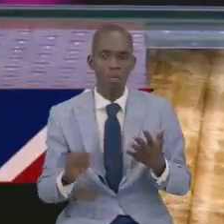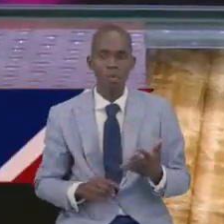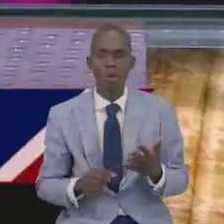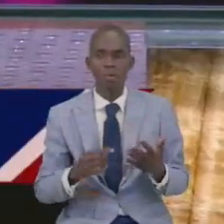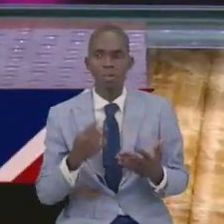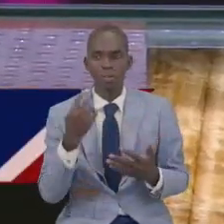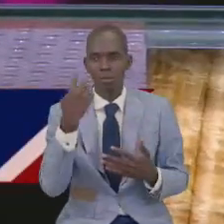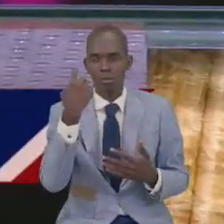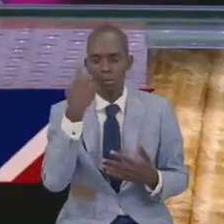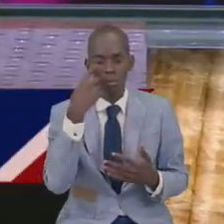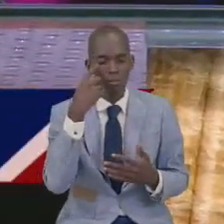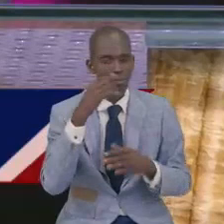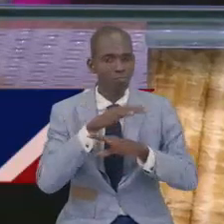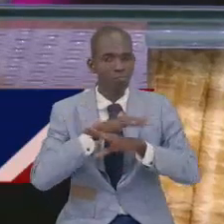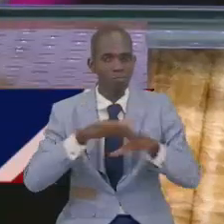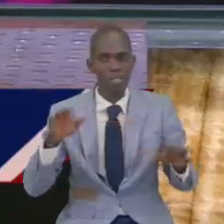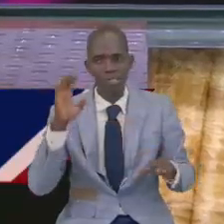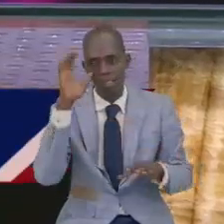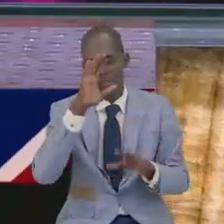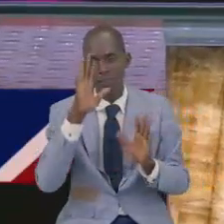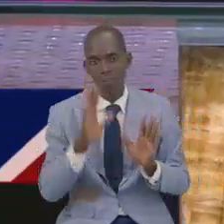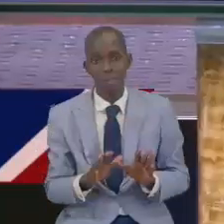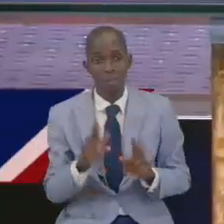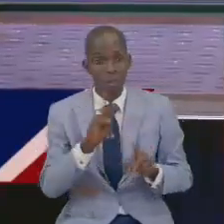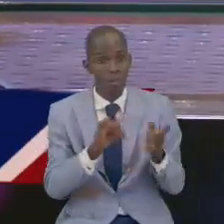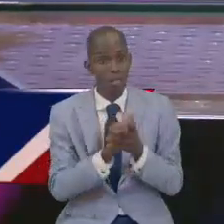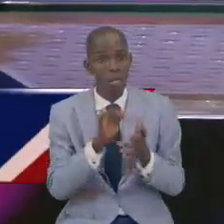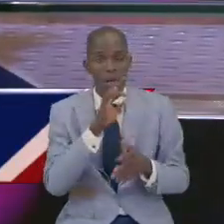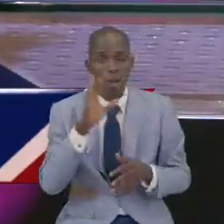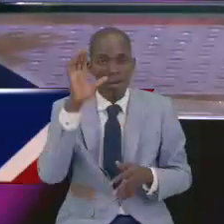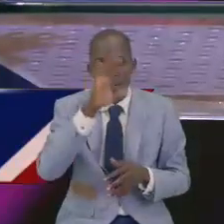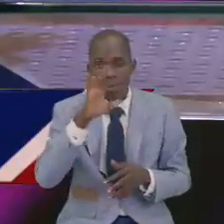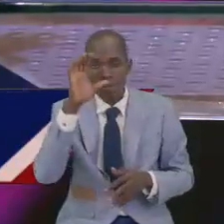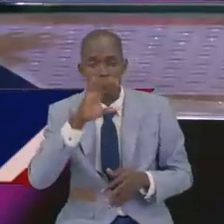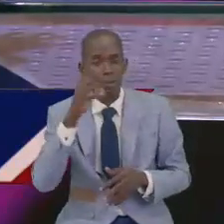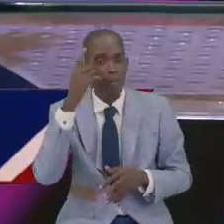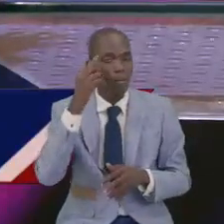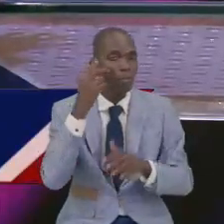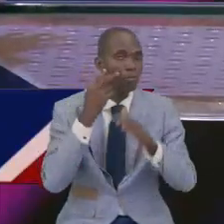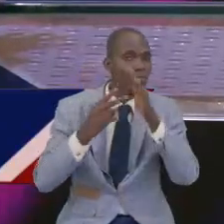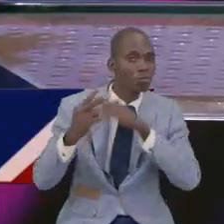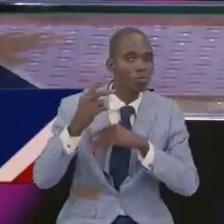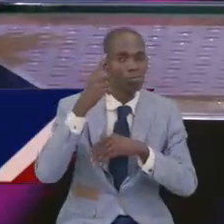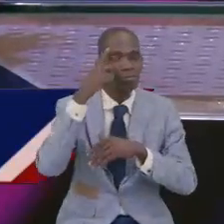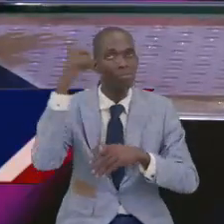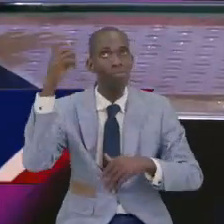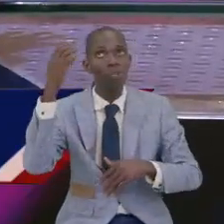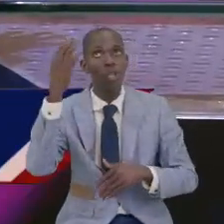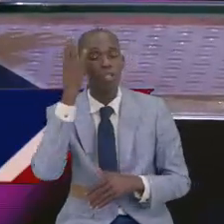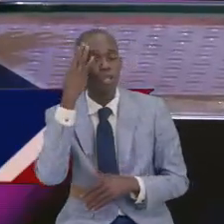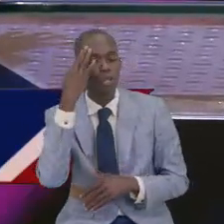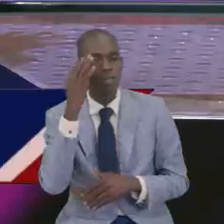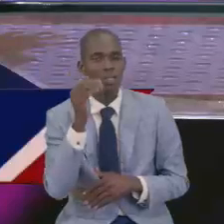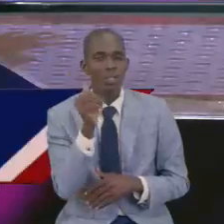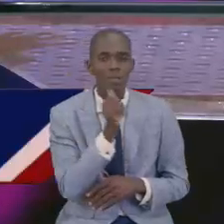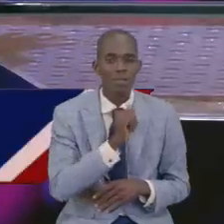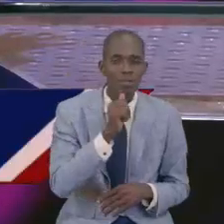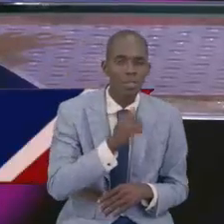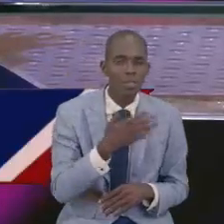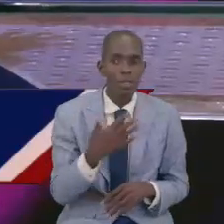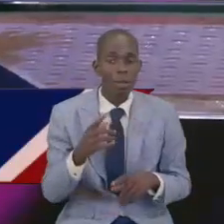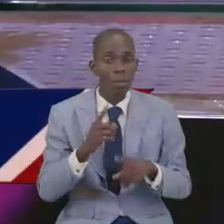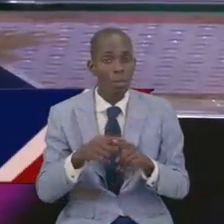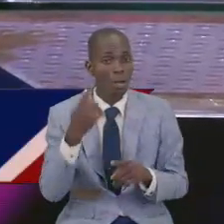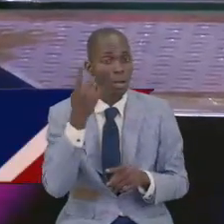sightless seekers. The people who are seeking for vision, for dream, for knowledge, for secret things, but they